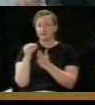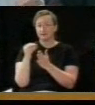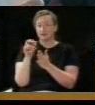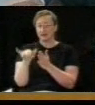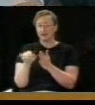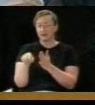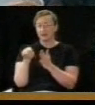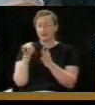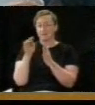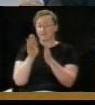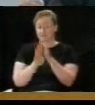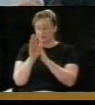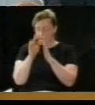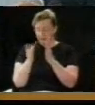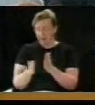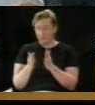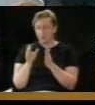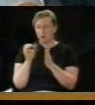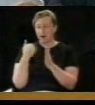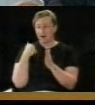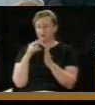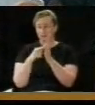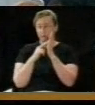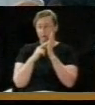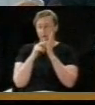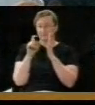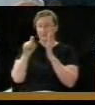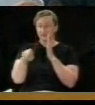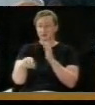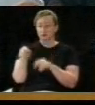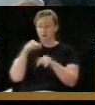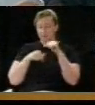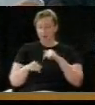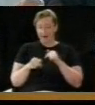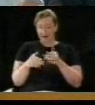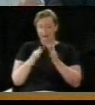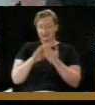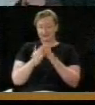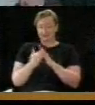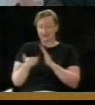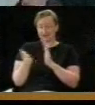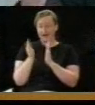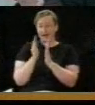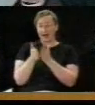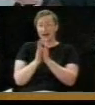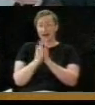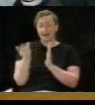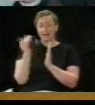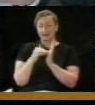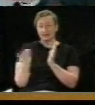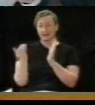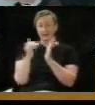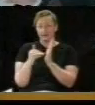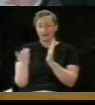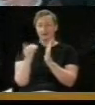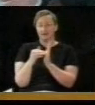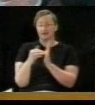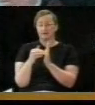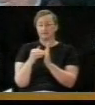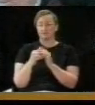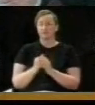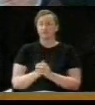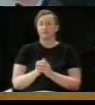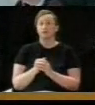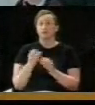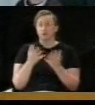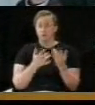developer acquires more contiguous property to come back to the city and ask for annexation by referendum again on parcel after parcel until he's assembled